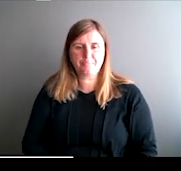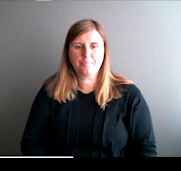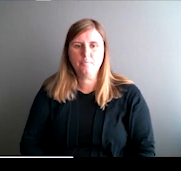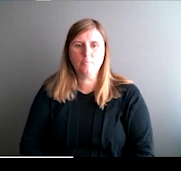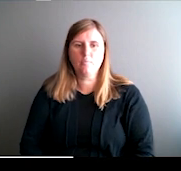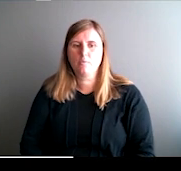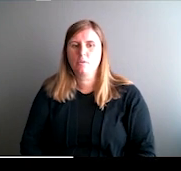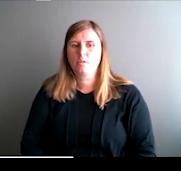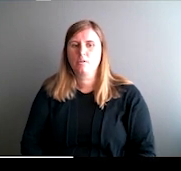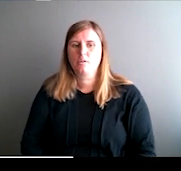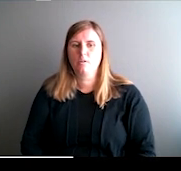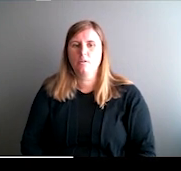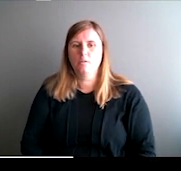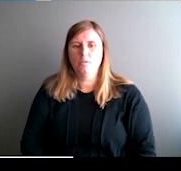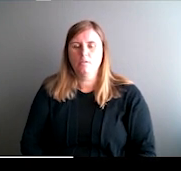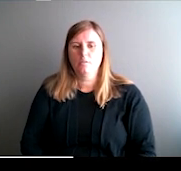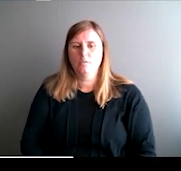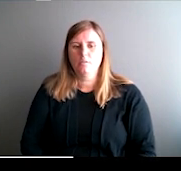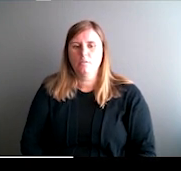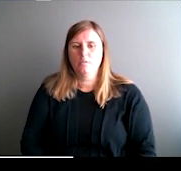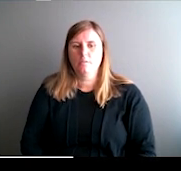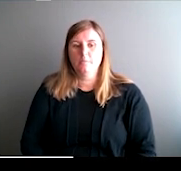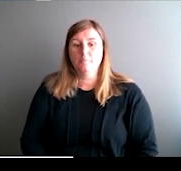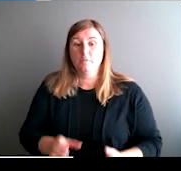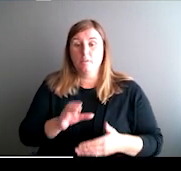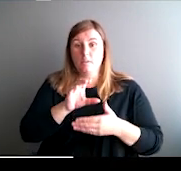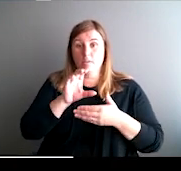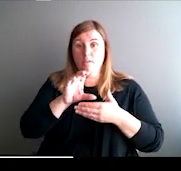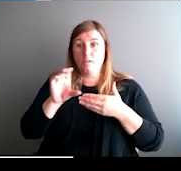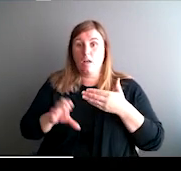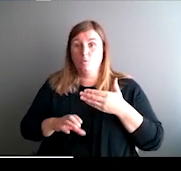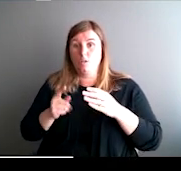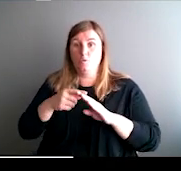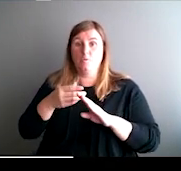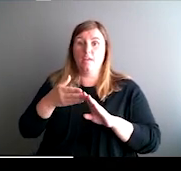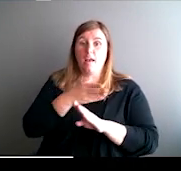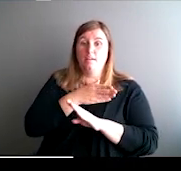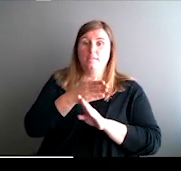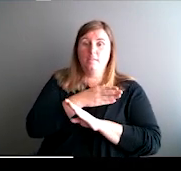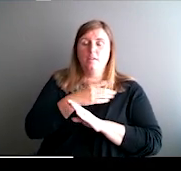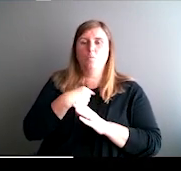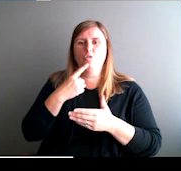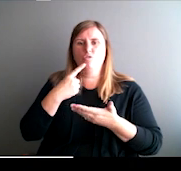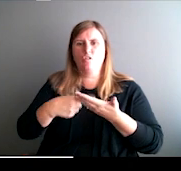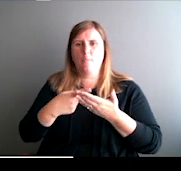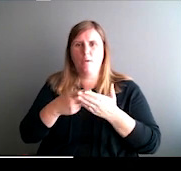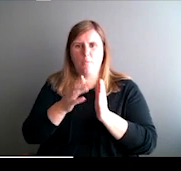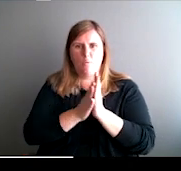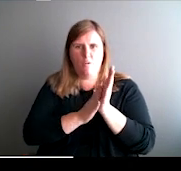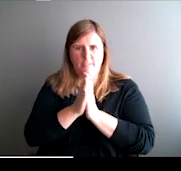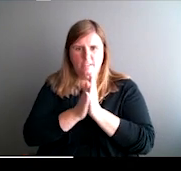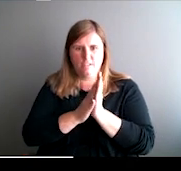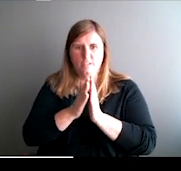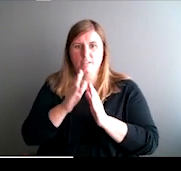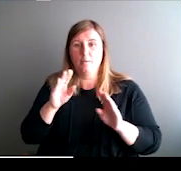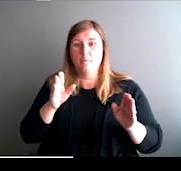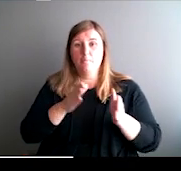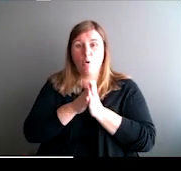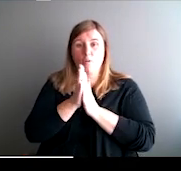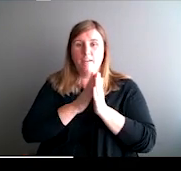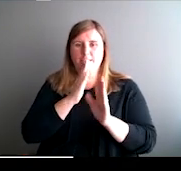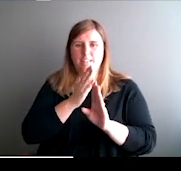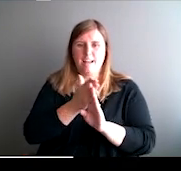Moving from the consequence to the antecedent, I'm going to talk about motivation. Motivation is an antecedent